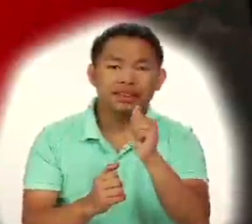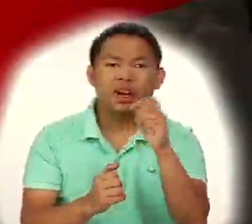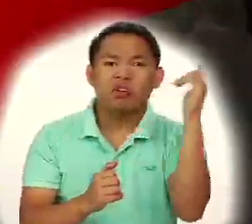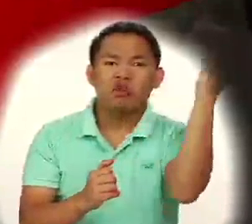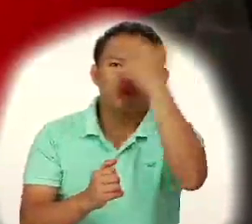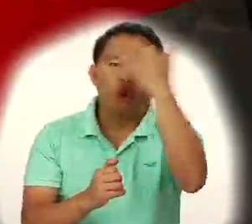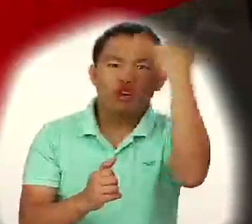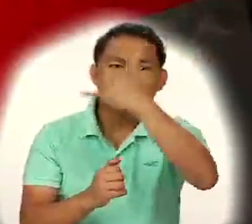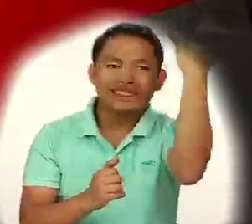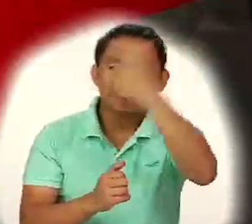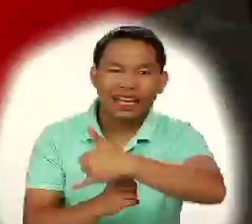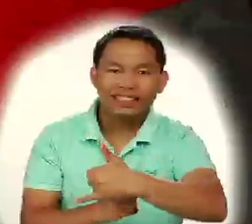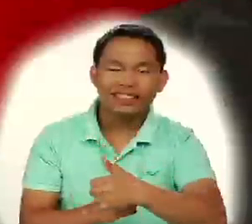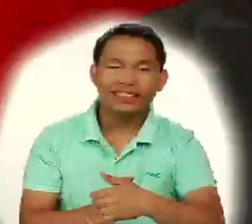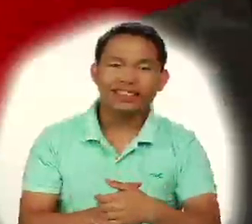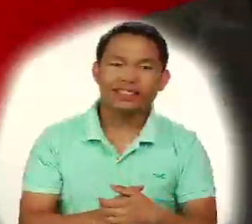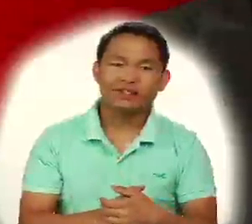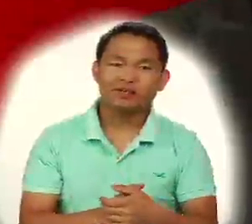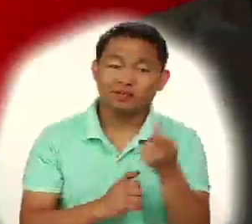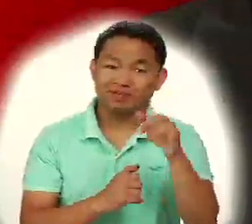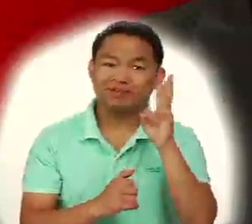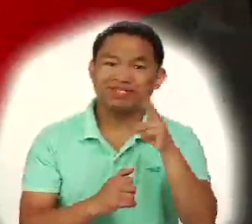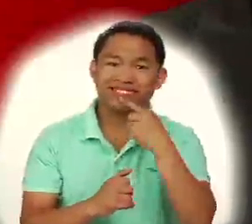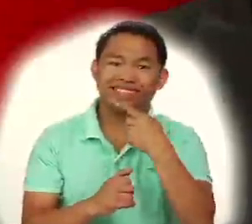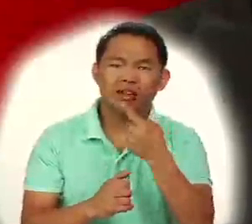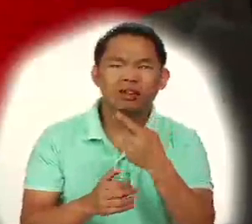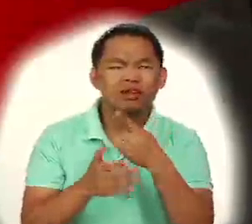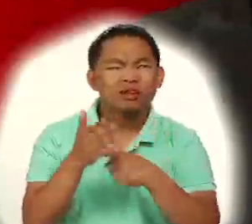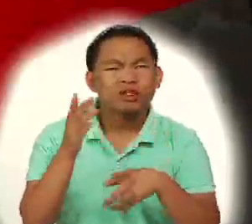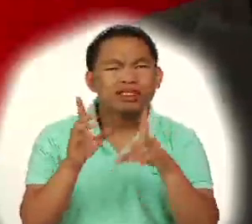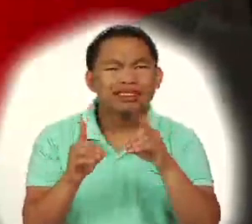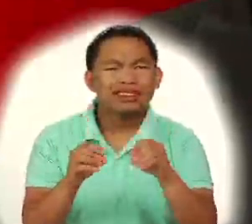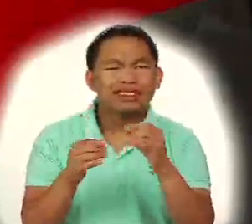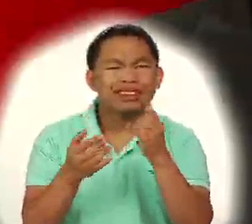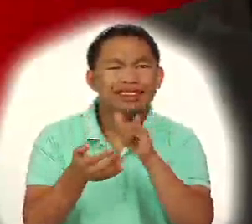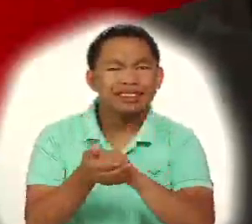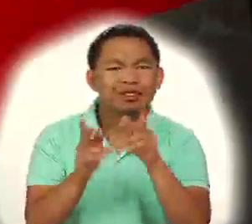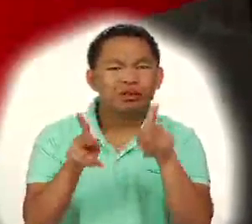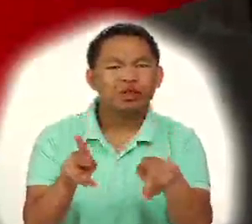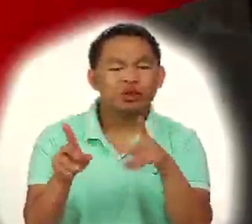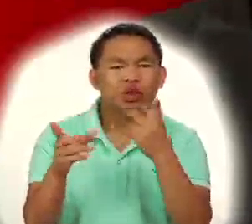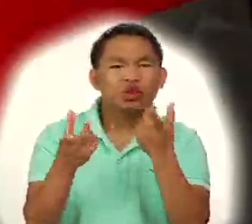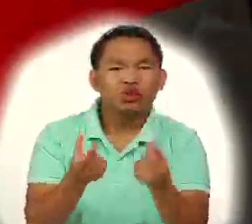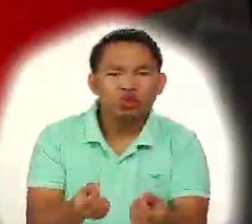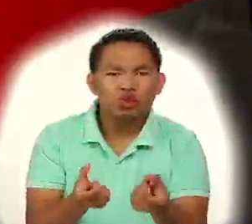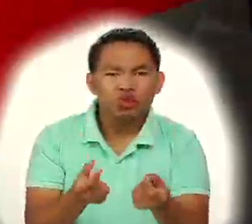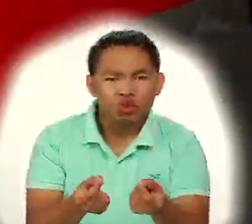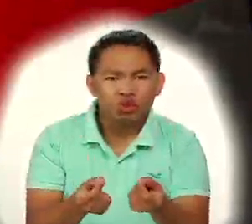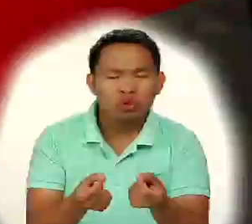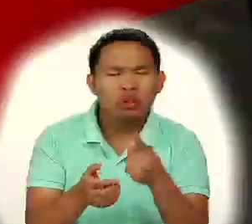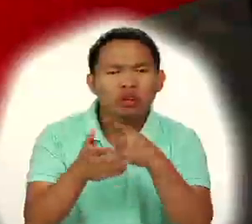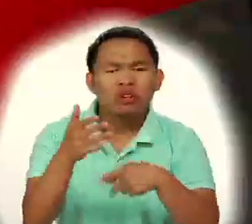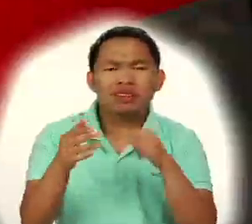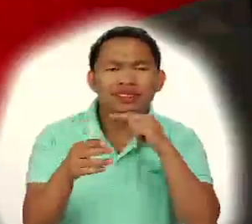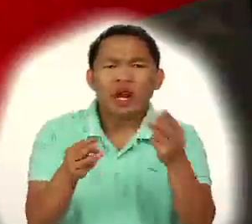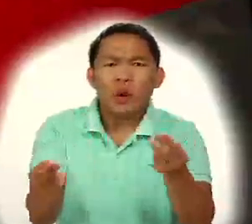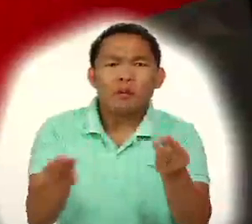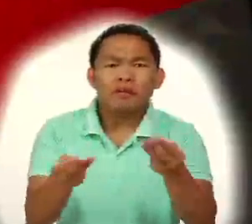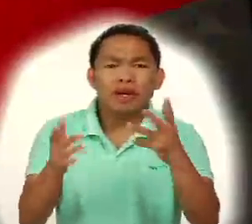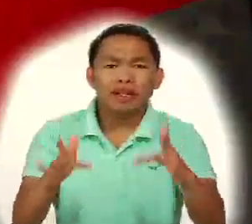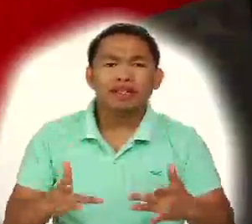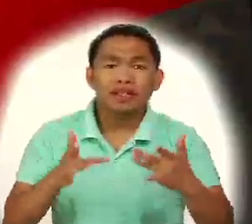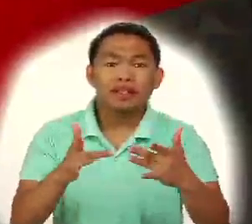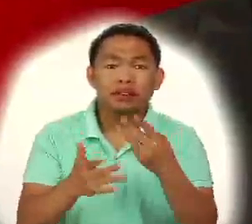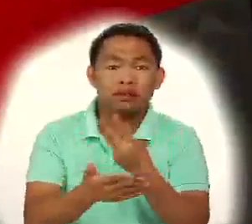It's a foolishness. They probably will say, what did this person do? Why did he not manage